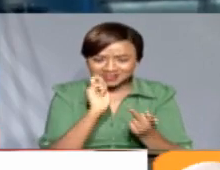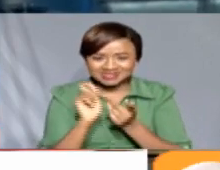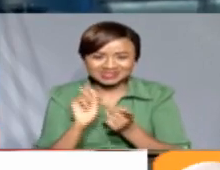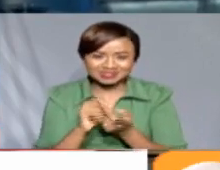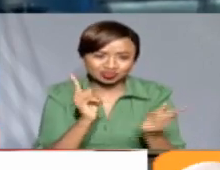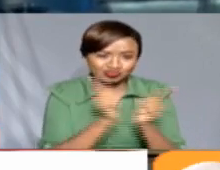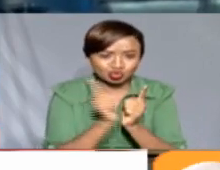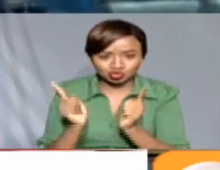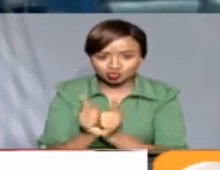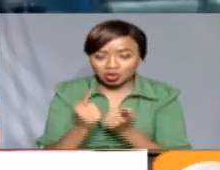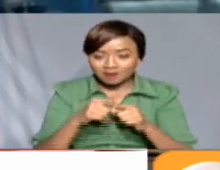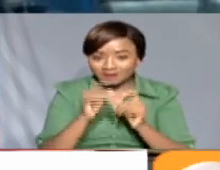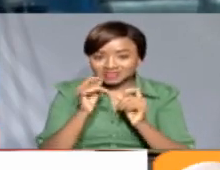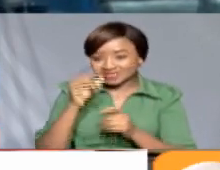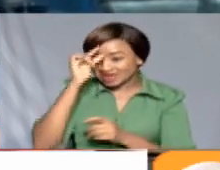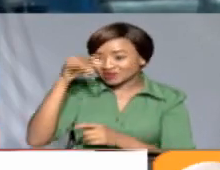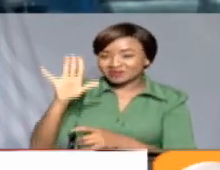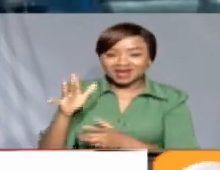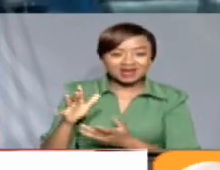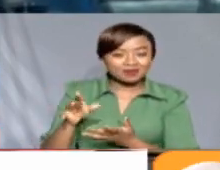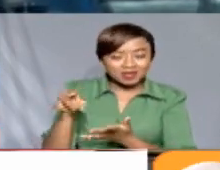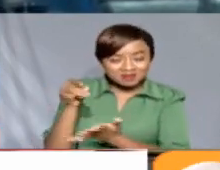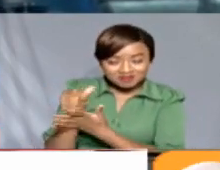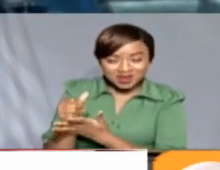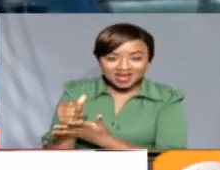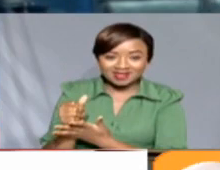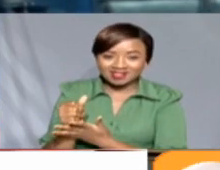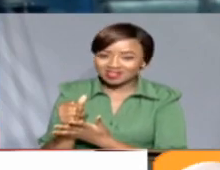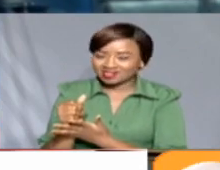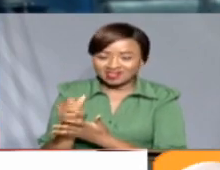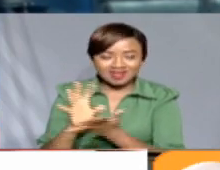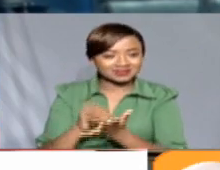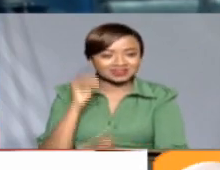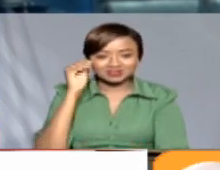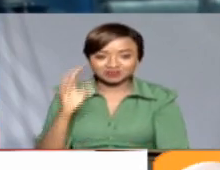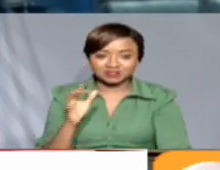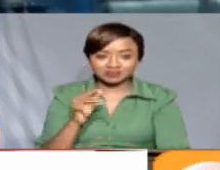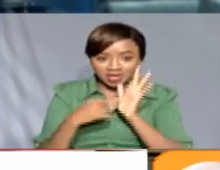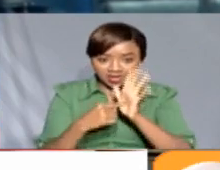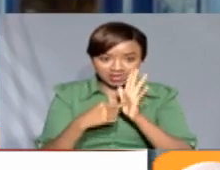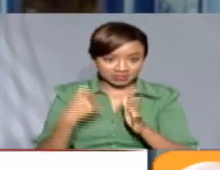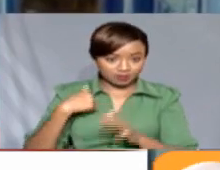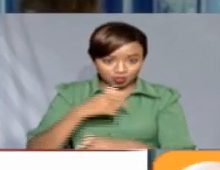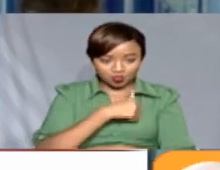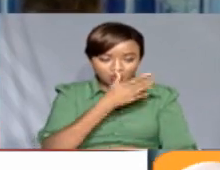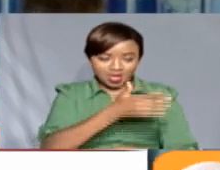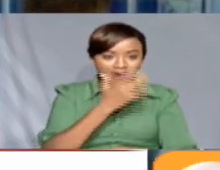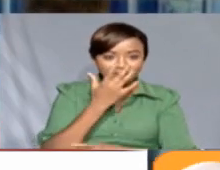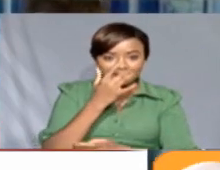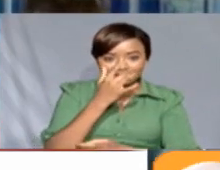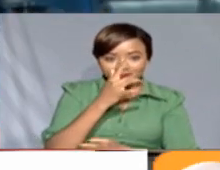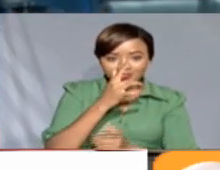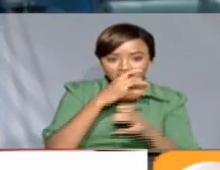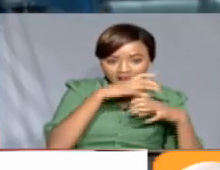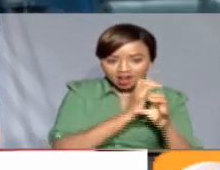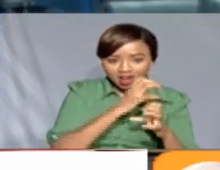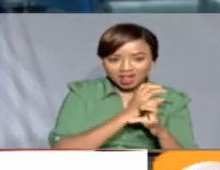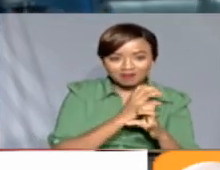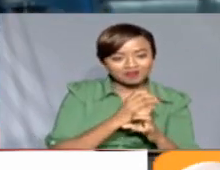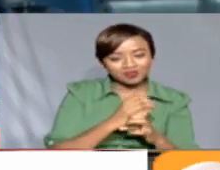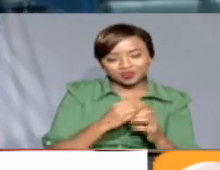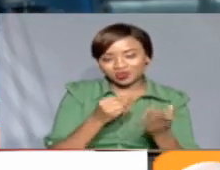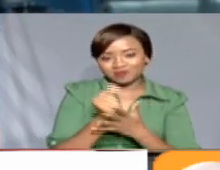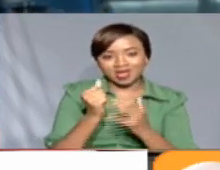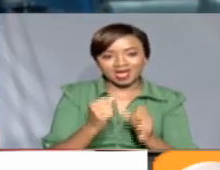That's pretty expensive. I think nobody buys it. Most of the time we get it through donation. Like for us in the laboratory, we rarely buy it. We get it on placement. This right. is basically